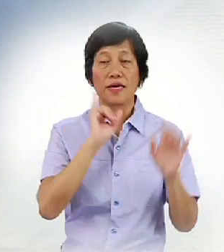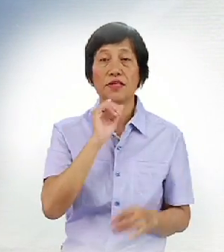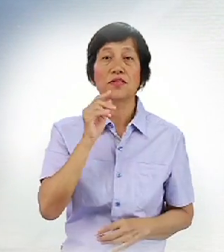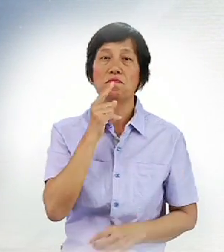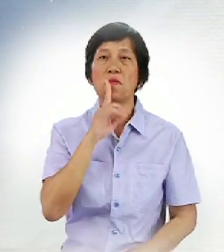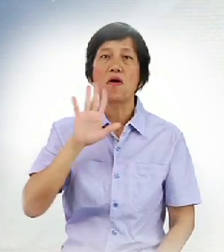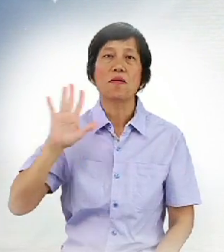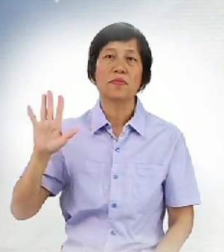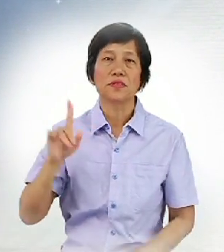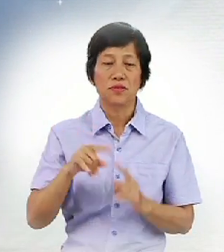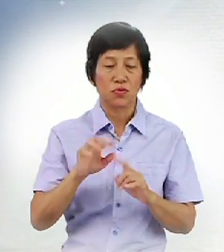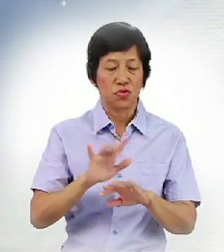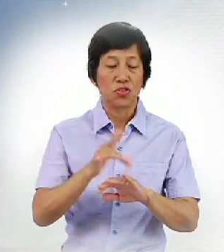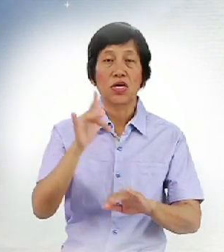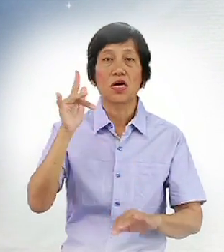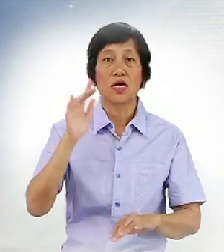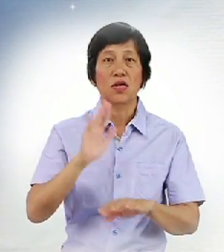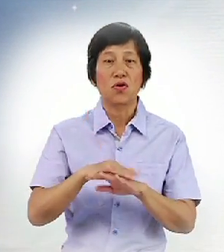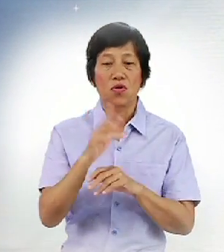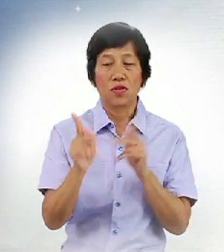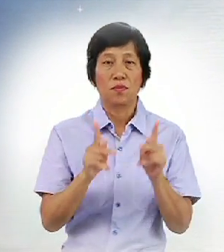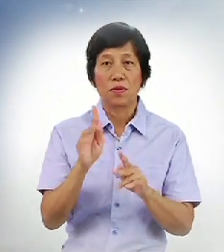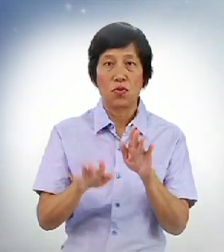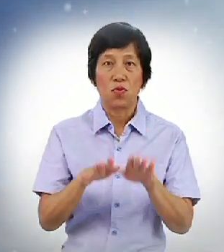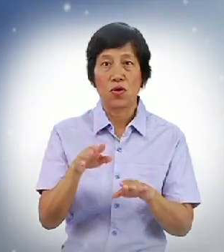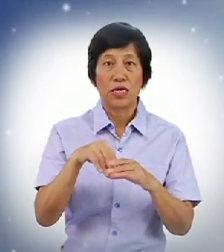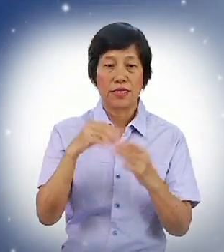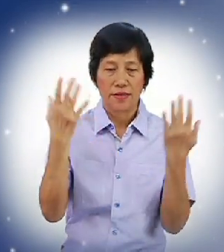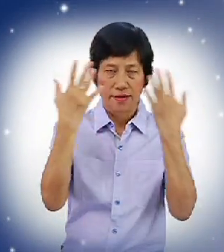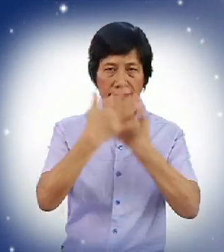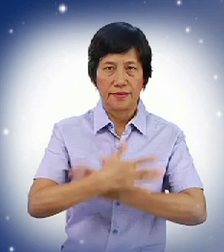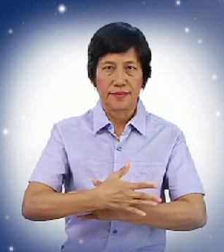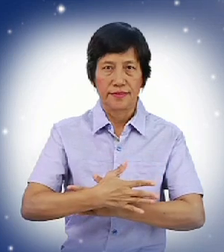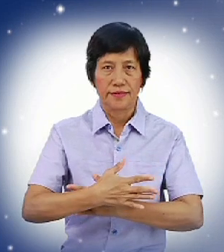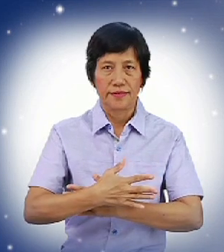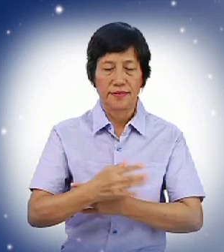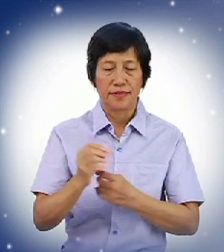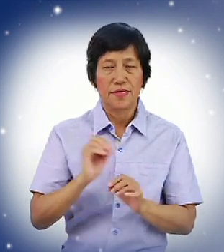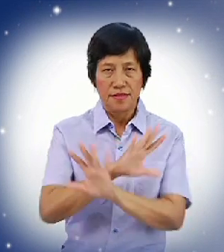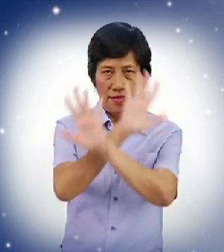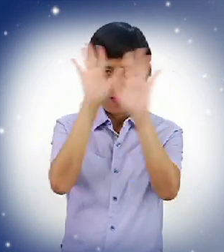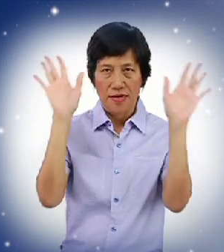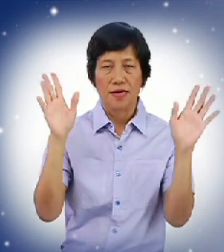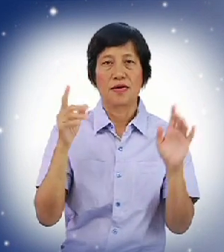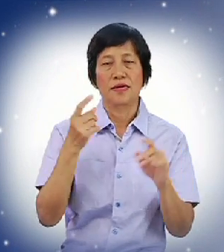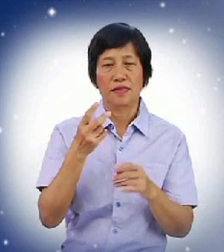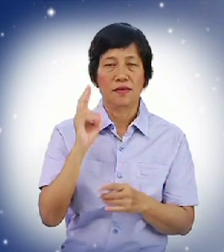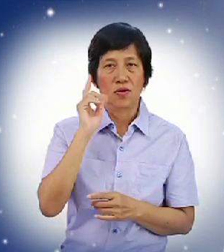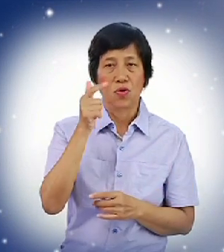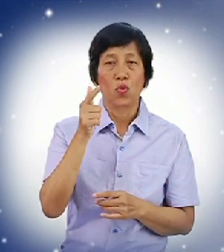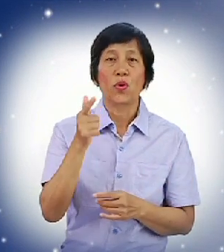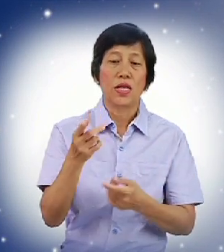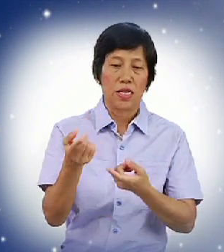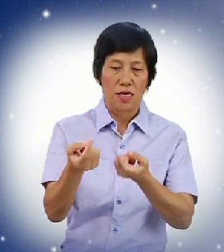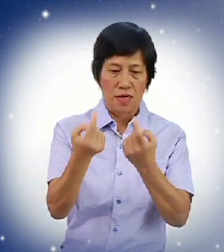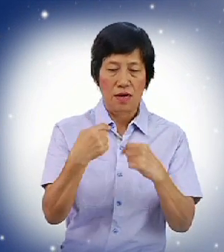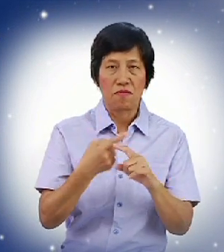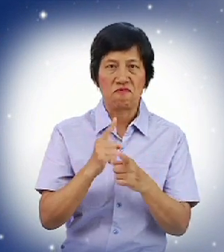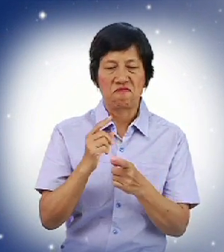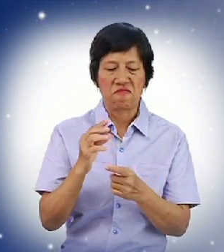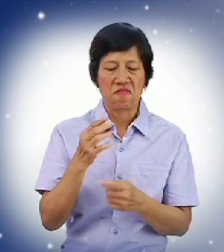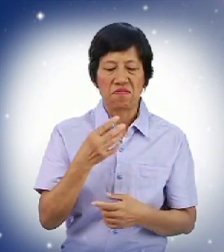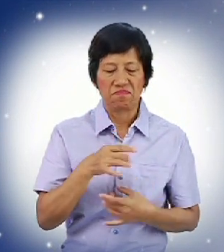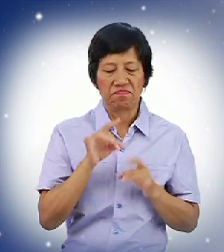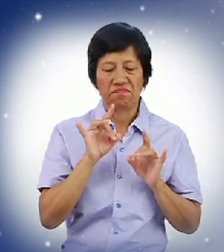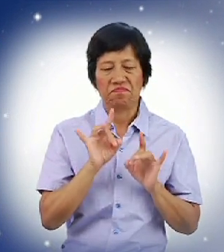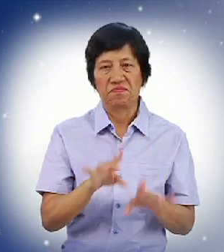to shine on a people walking in darkness. Light will emanate from a degraded, despised,